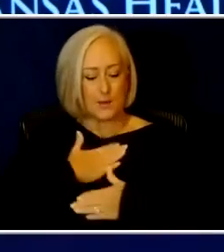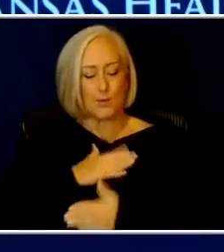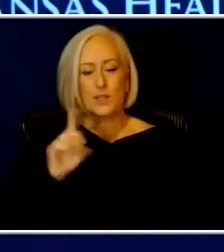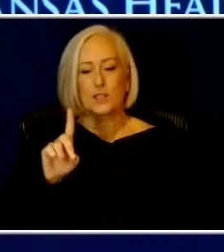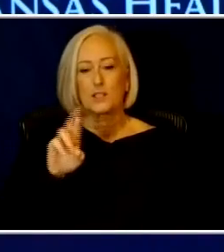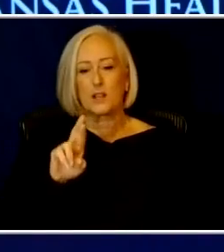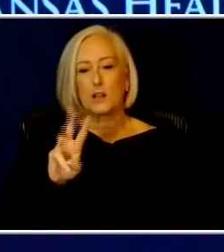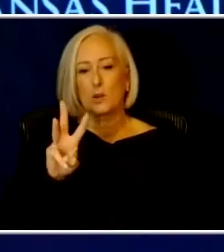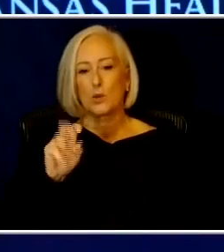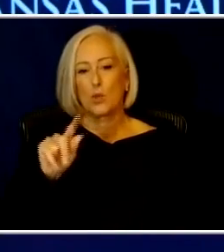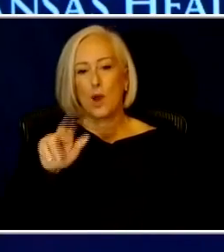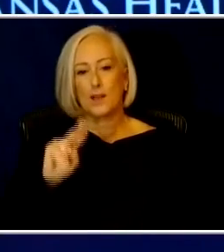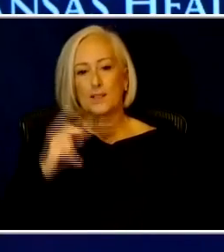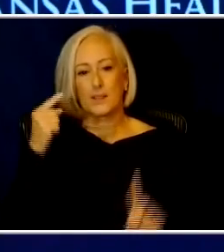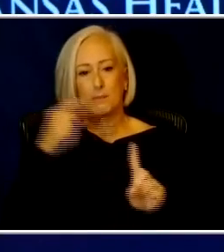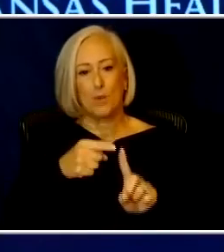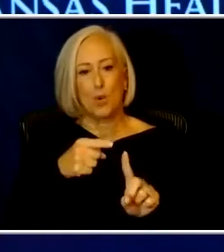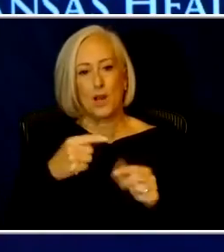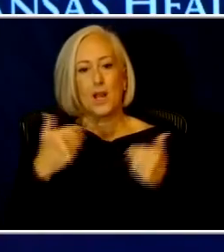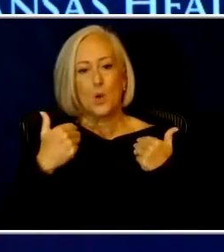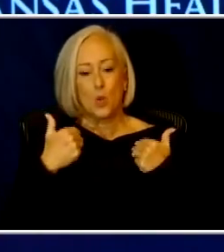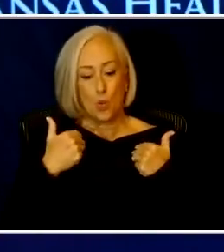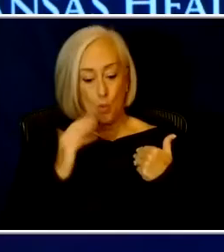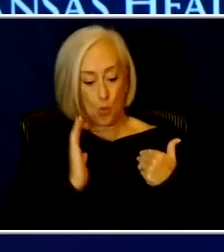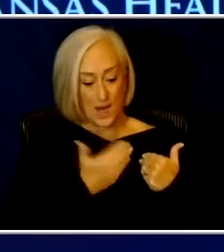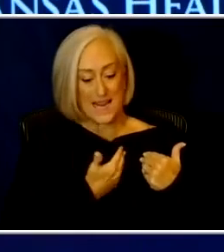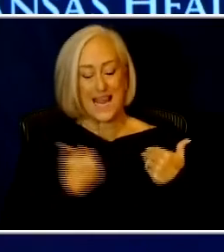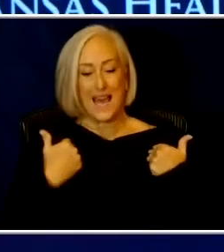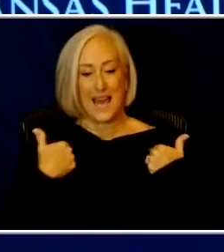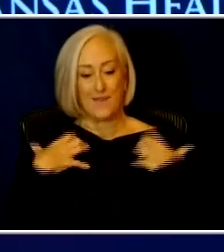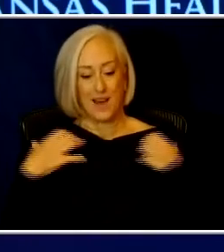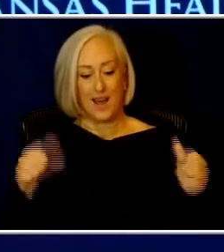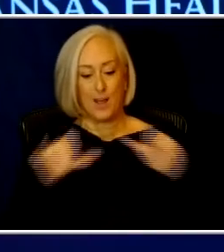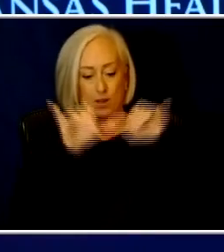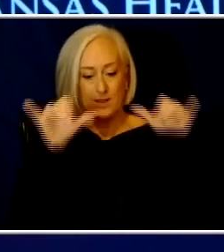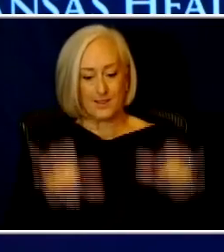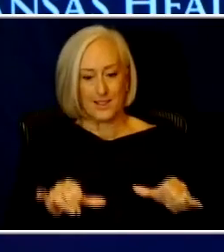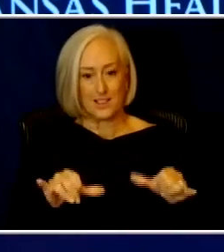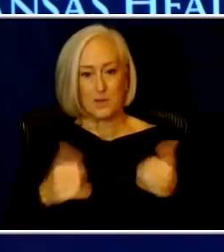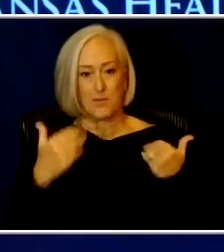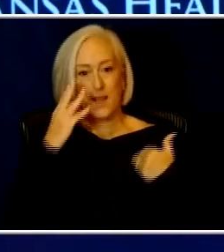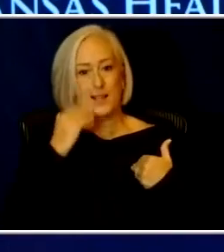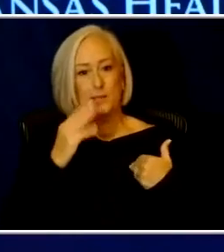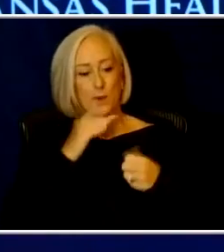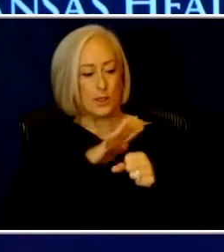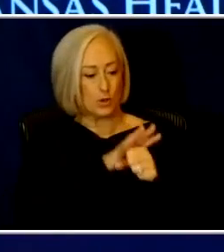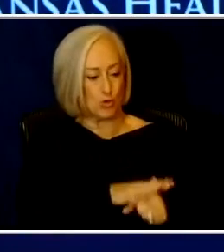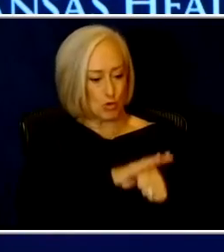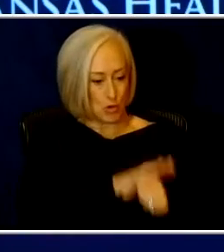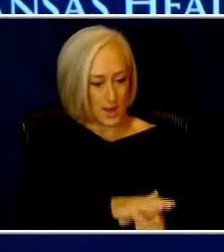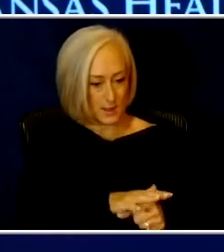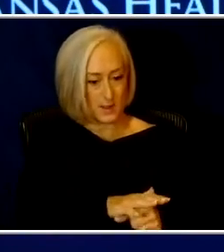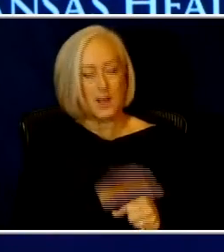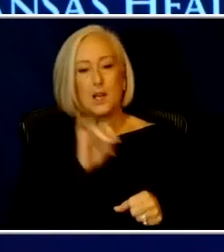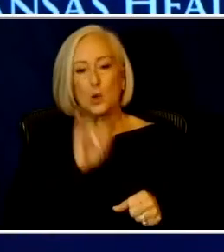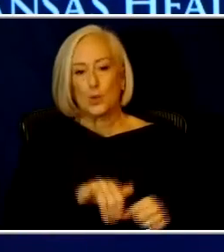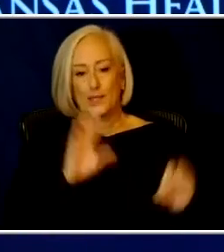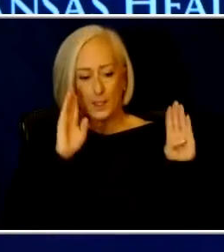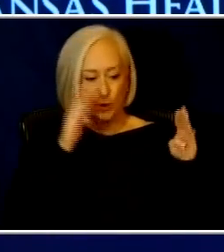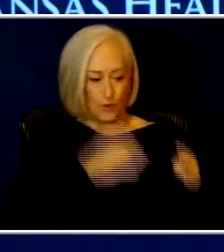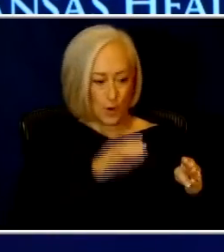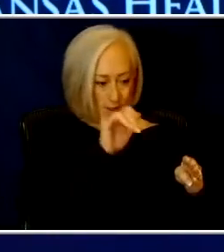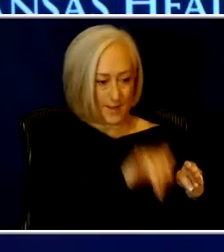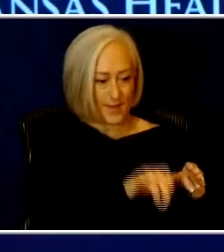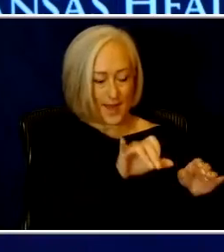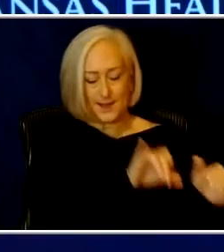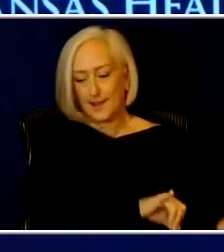have a system under stress, and until we address it like we would any other part of the infrastructure, that stress can break us. And